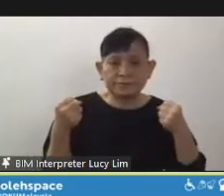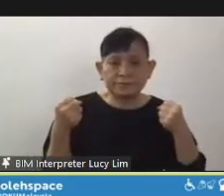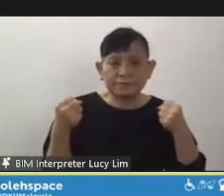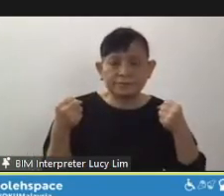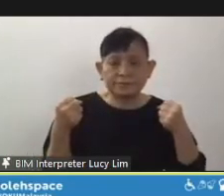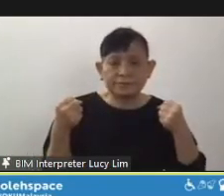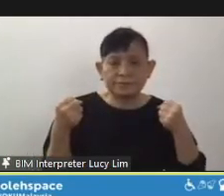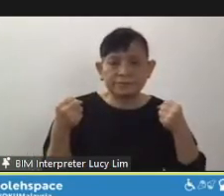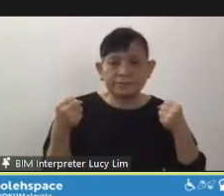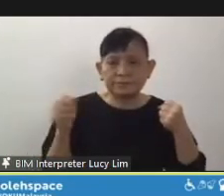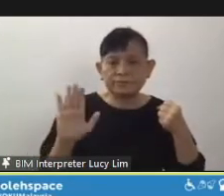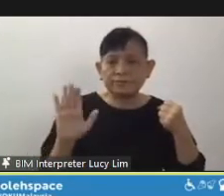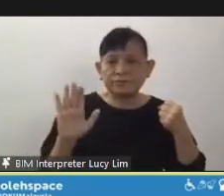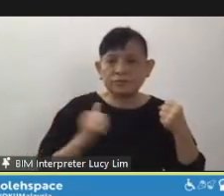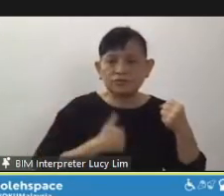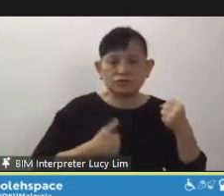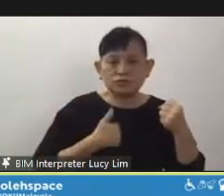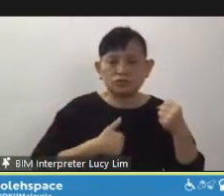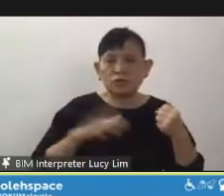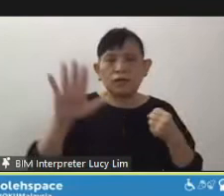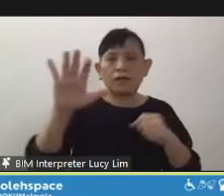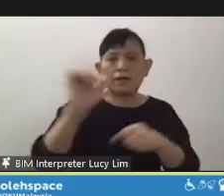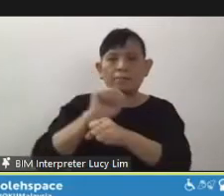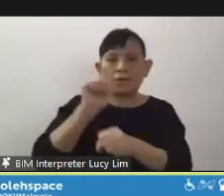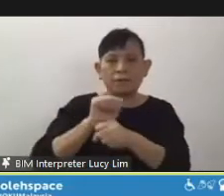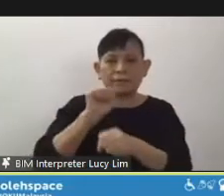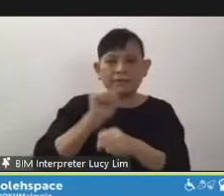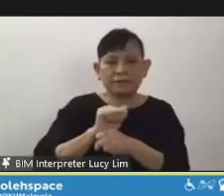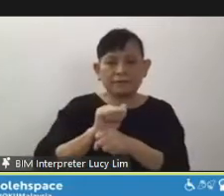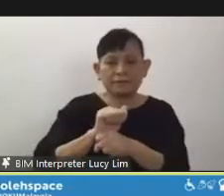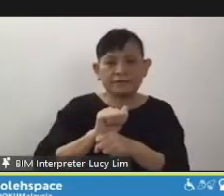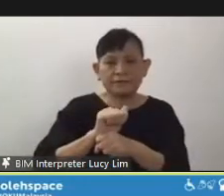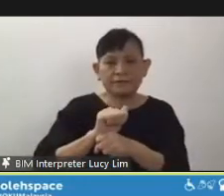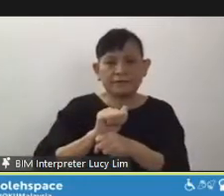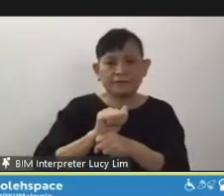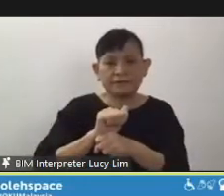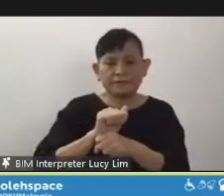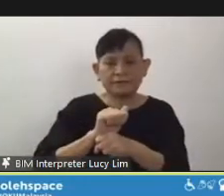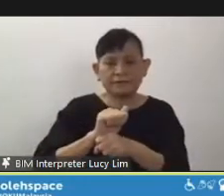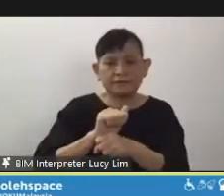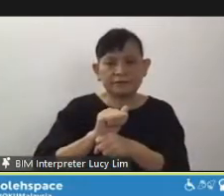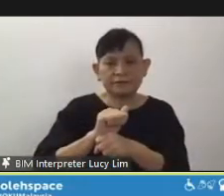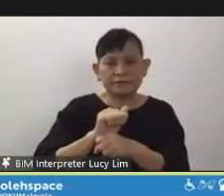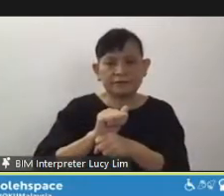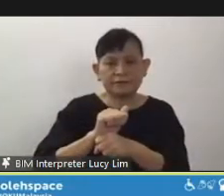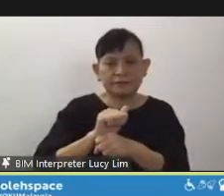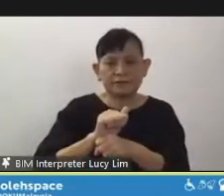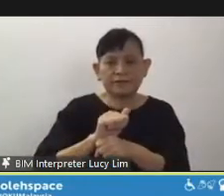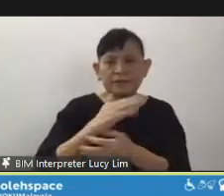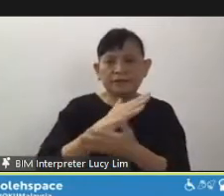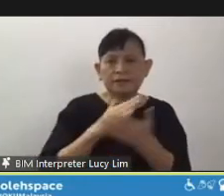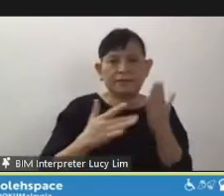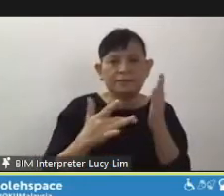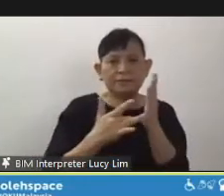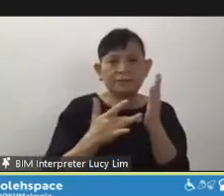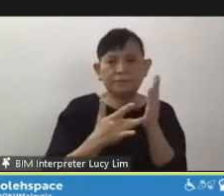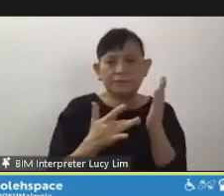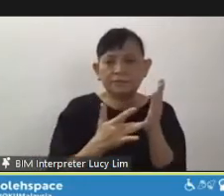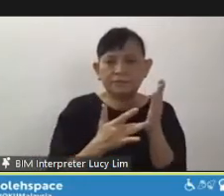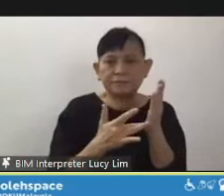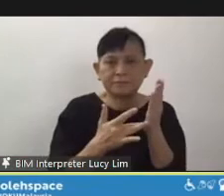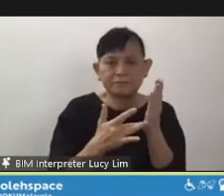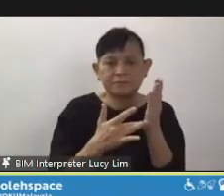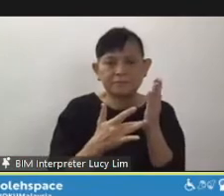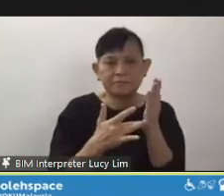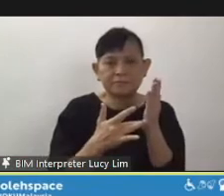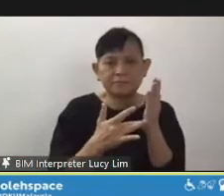Sorry, not healthcare, employment. There are some technical errors on my side. Sorry, please